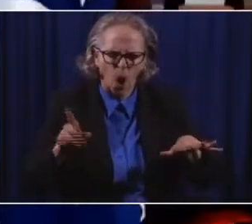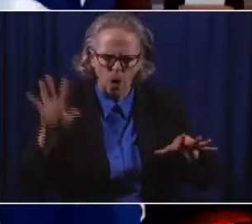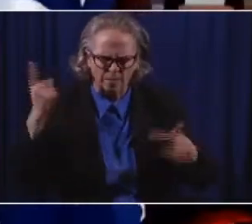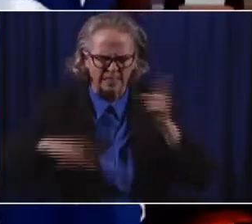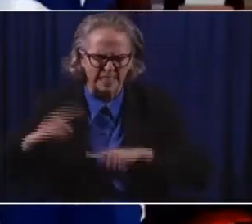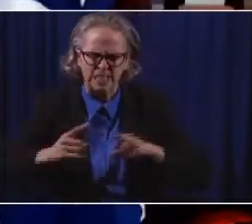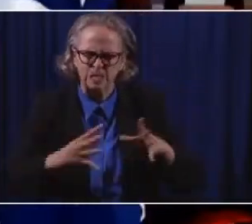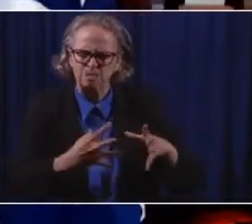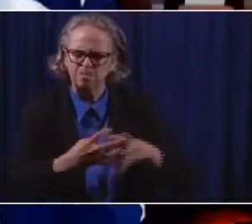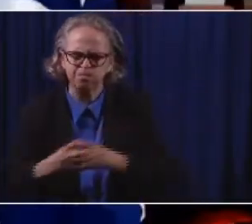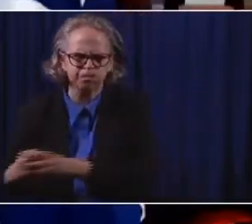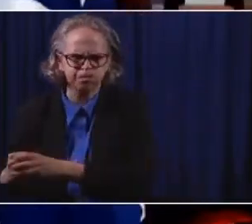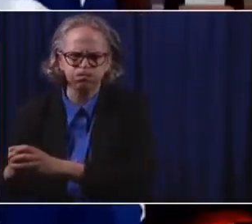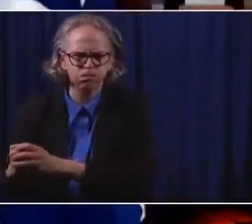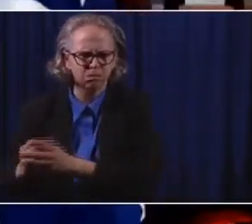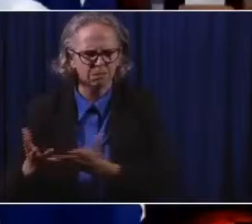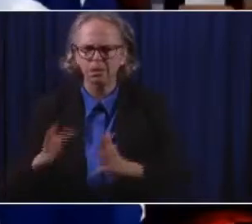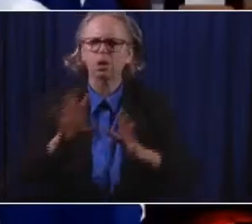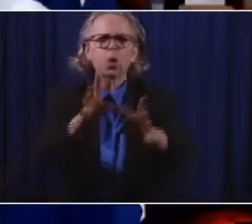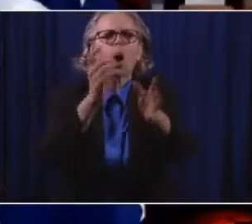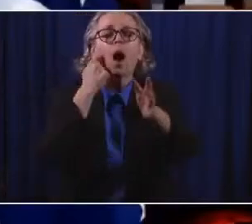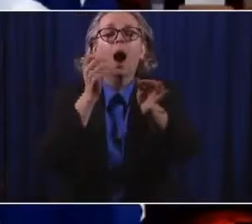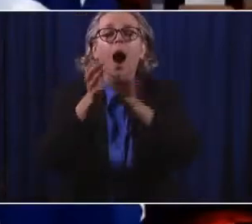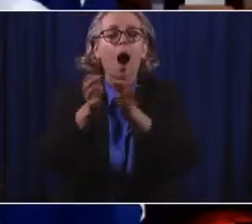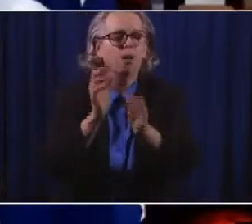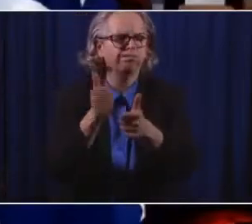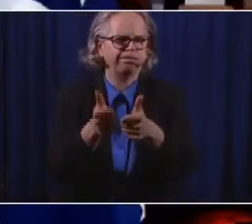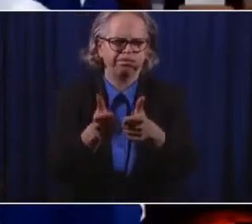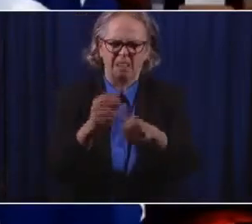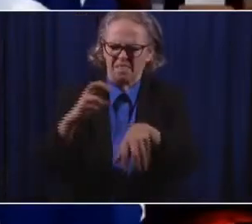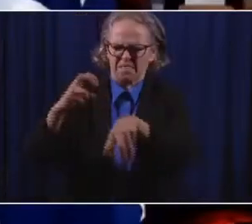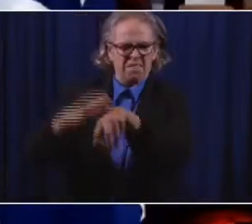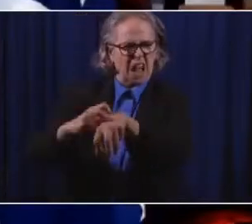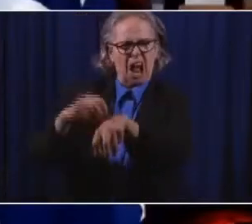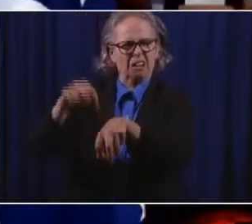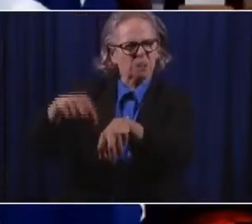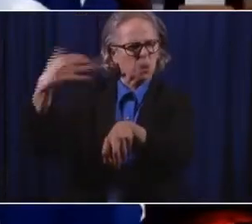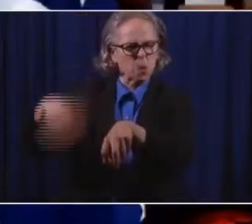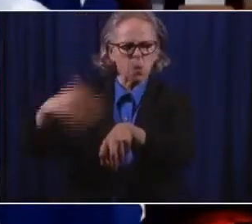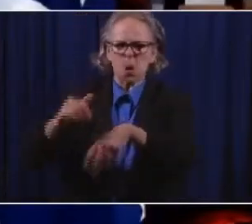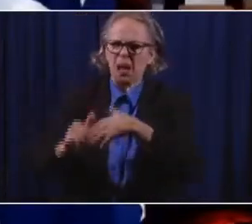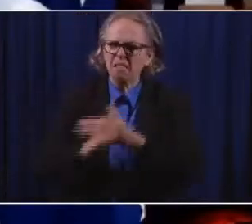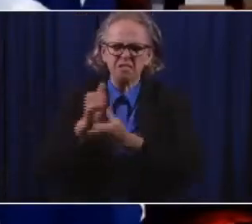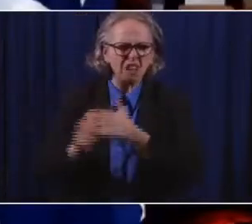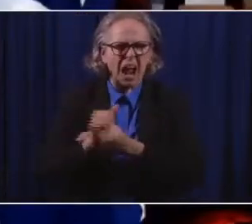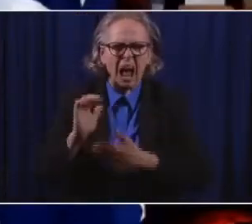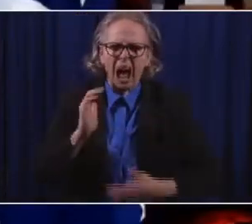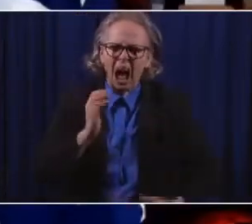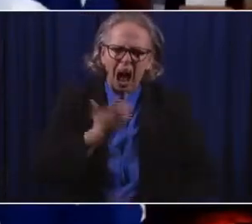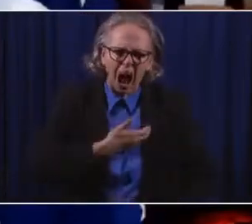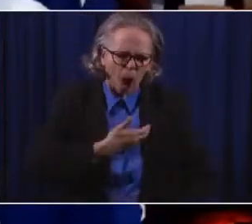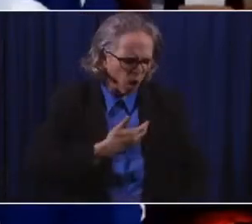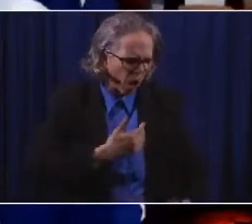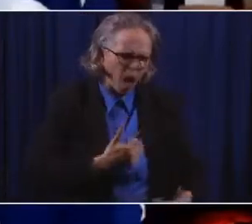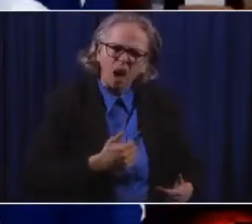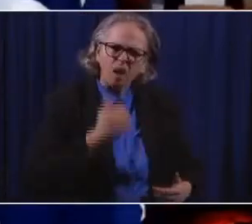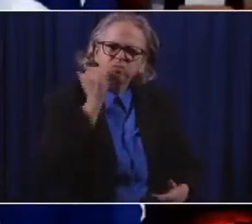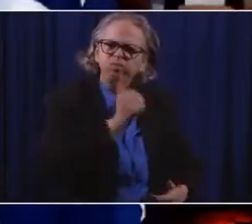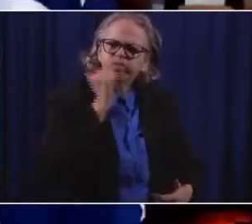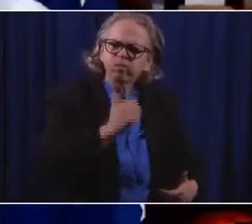this virus is spreading at the community level, and the things that we do in our own personal time.